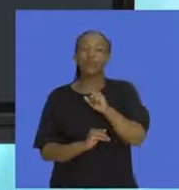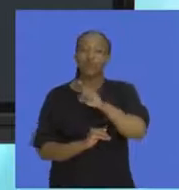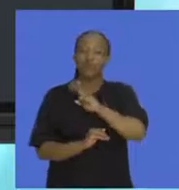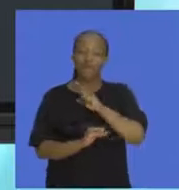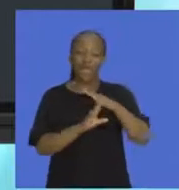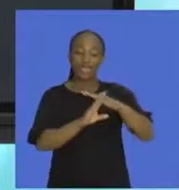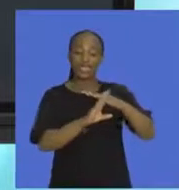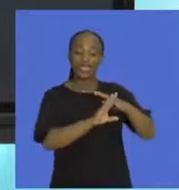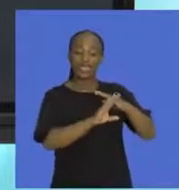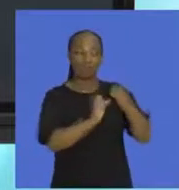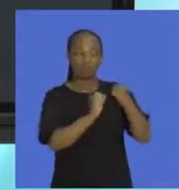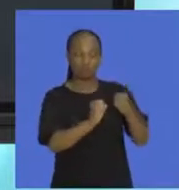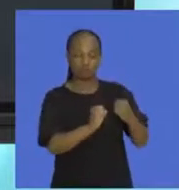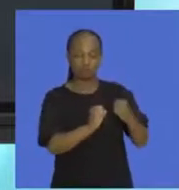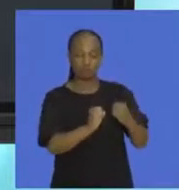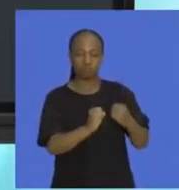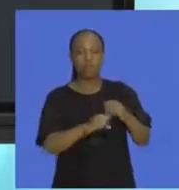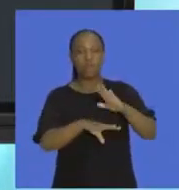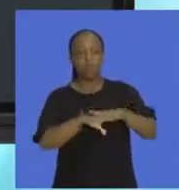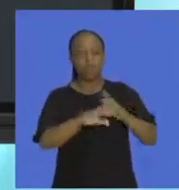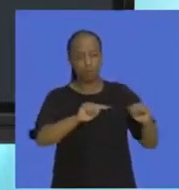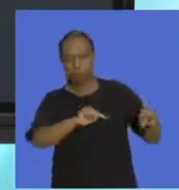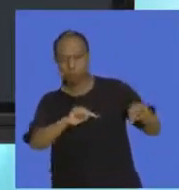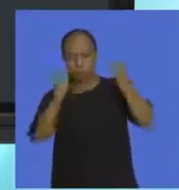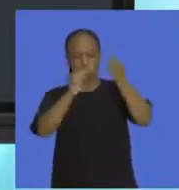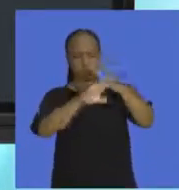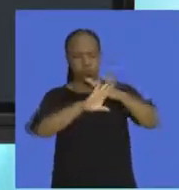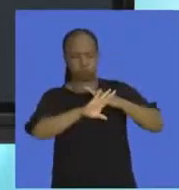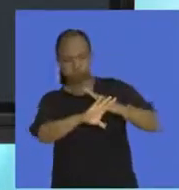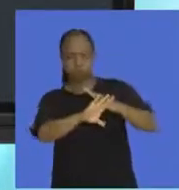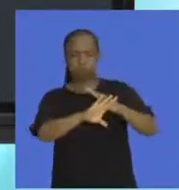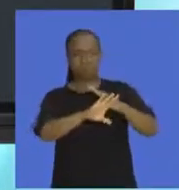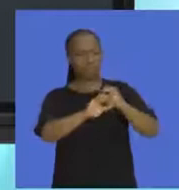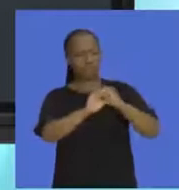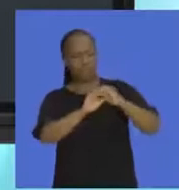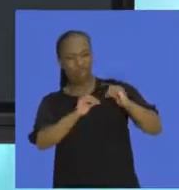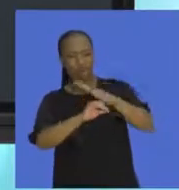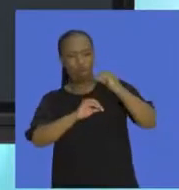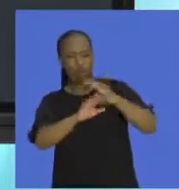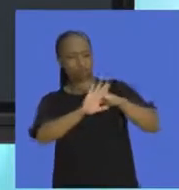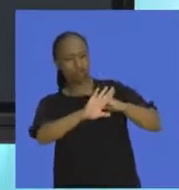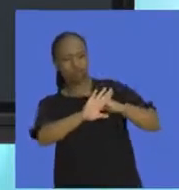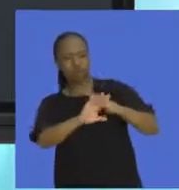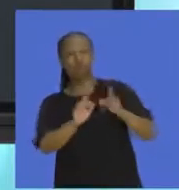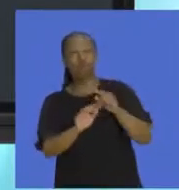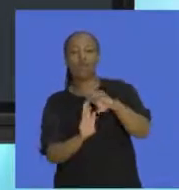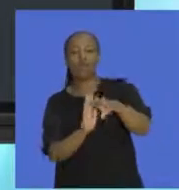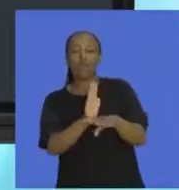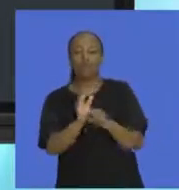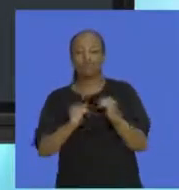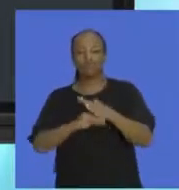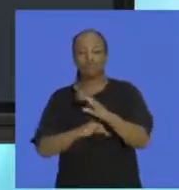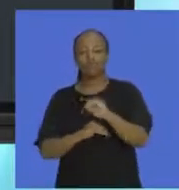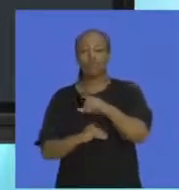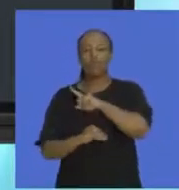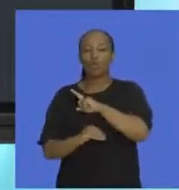The greater the resistance, the greater the opposition of flow of charge. Hence, we've got